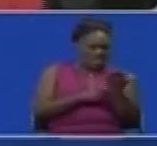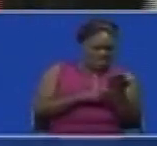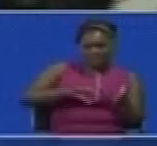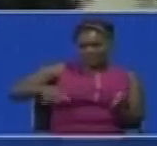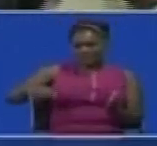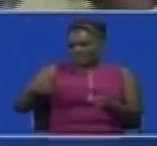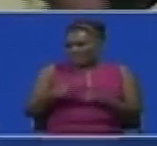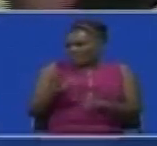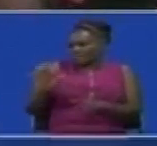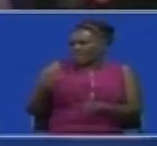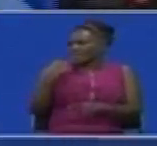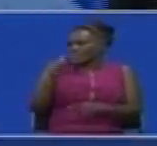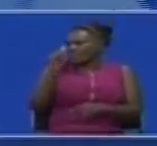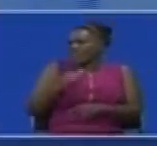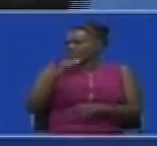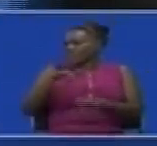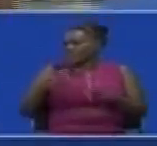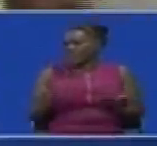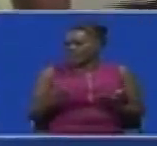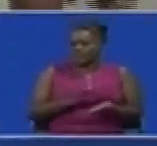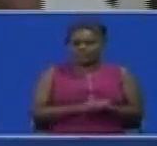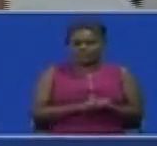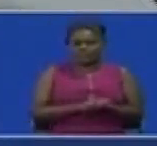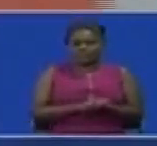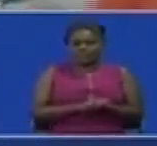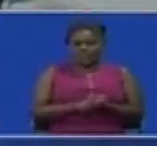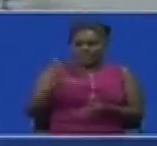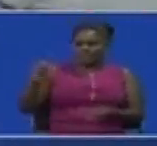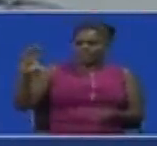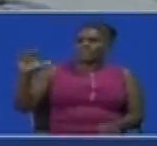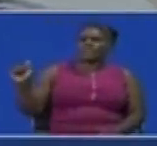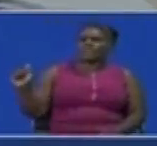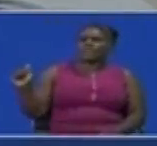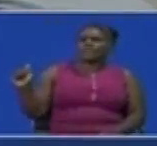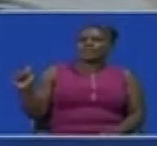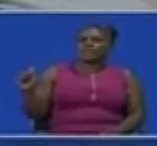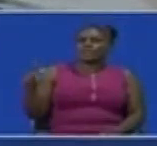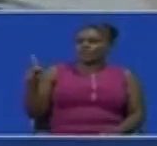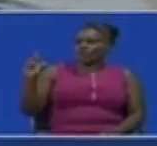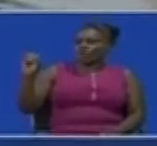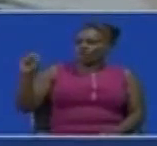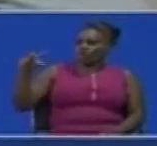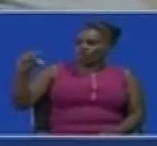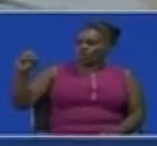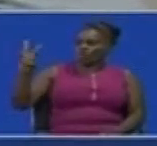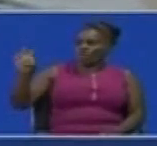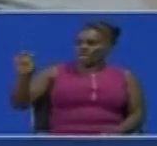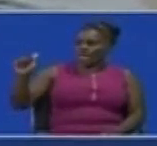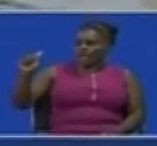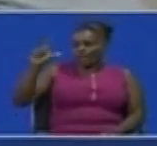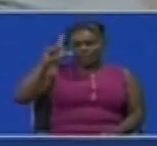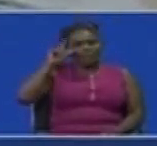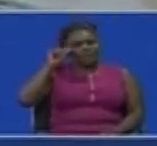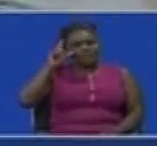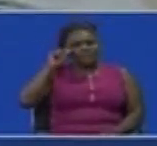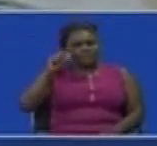Thank you, Mheshimiwa, for your time. Thank you so much. Well, that has been Mr. Jabez, who is an MCA at Congoware here in Mombasa. And of course, we are still waiting for the